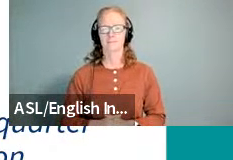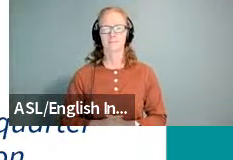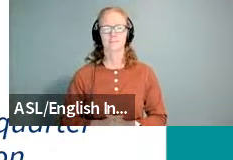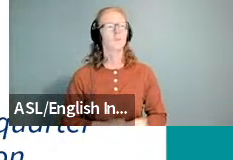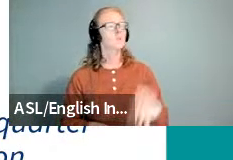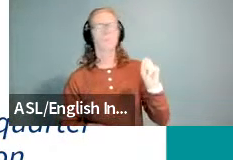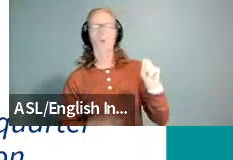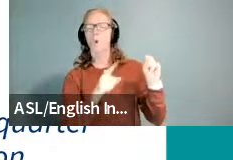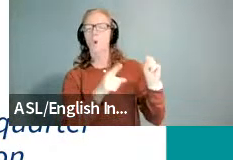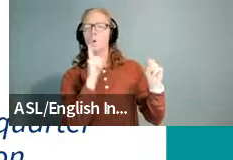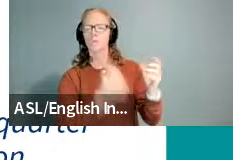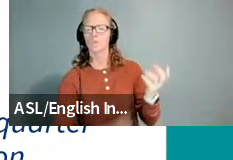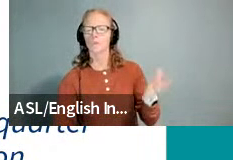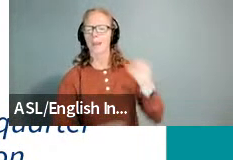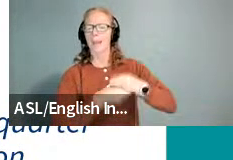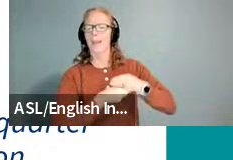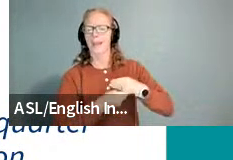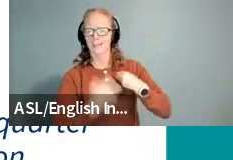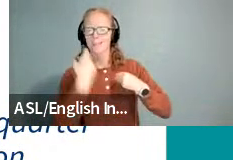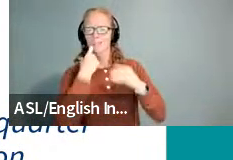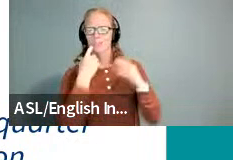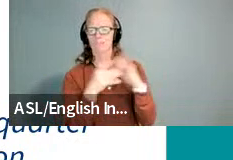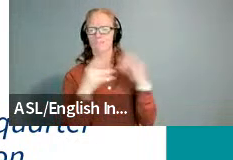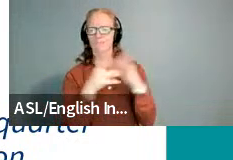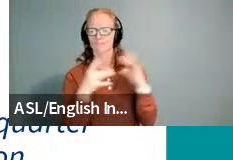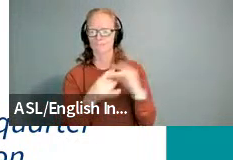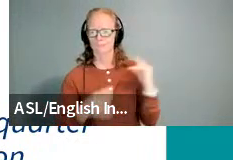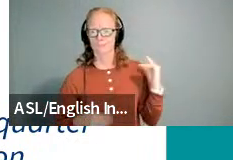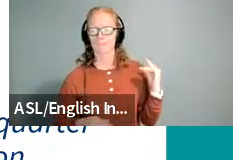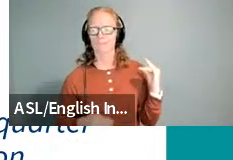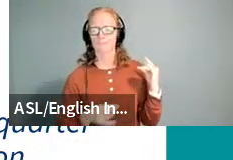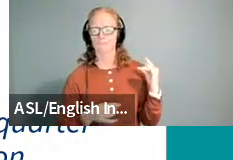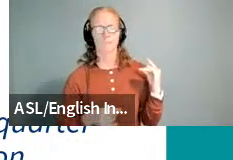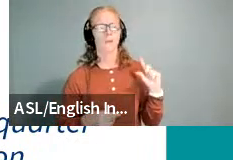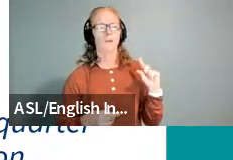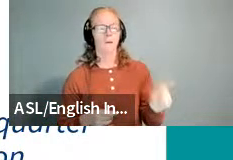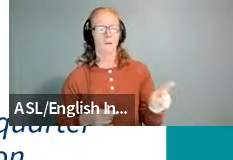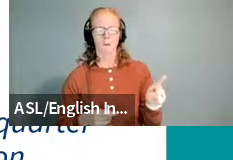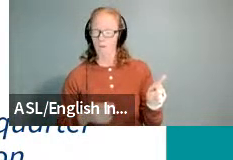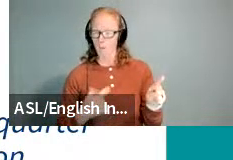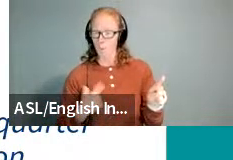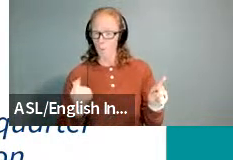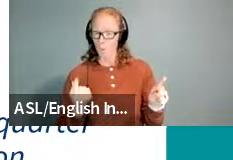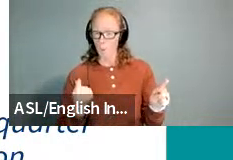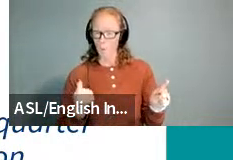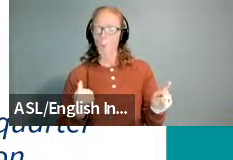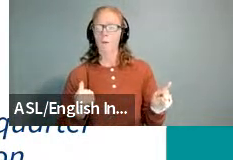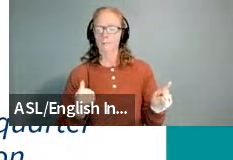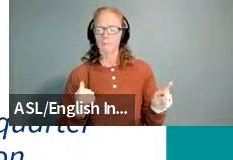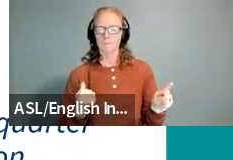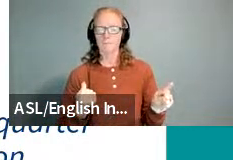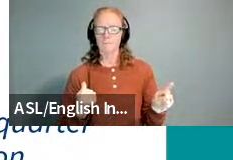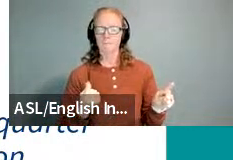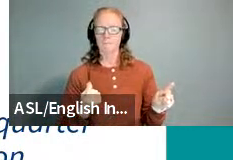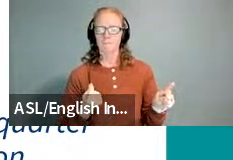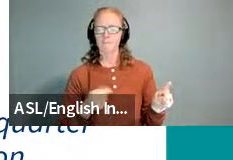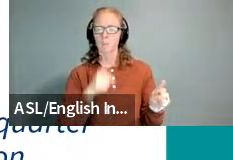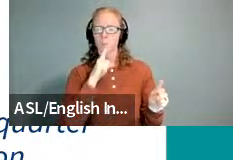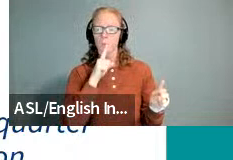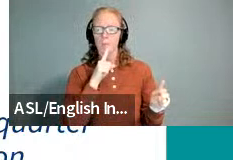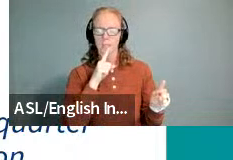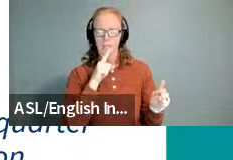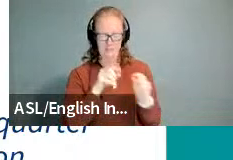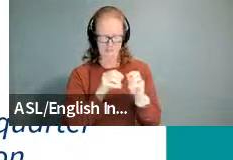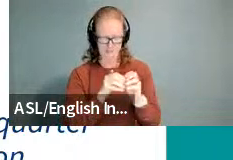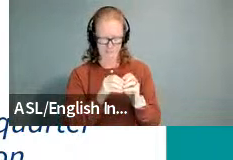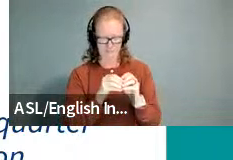So just to build on what Johnell just said, what we're trying to do is be able to provide you with some insight into what